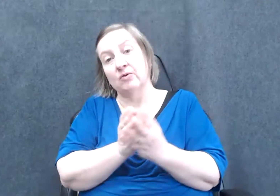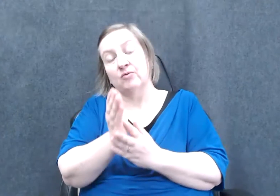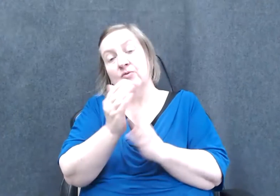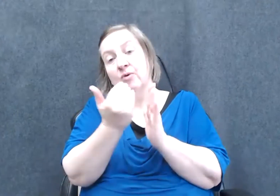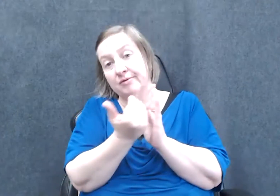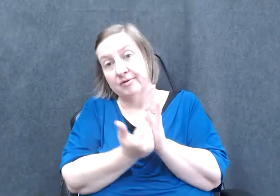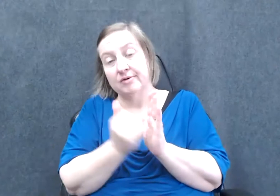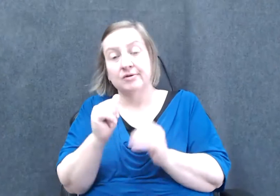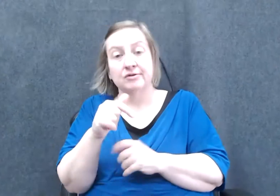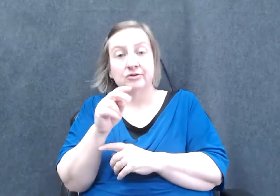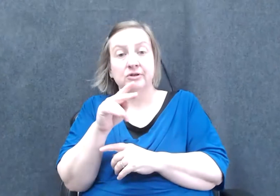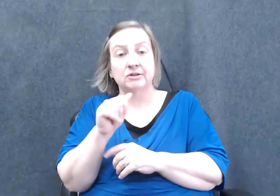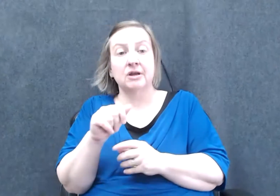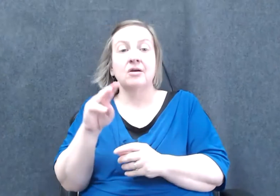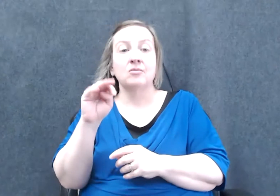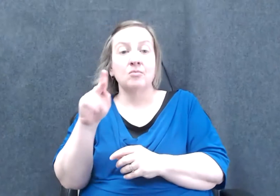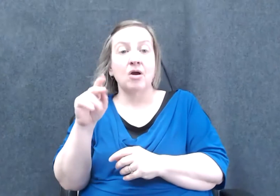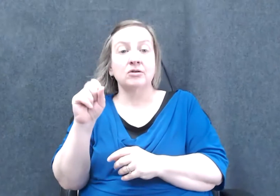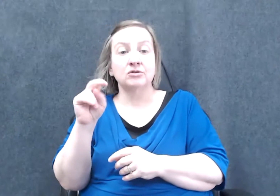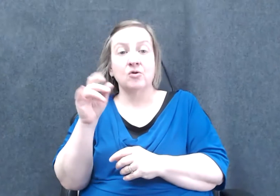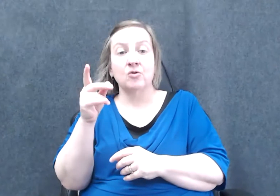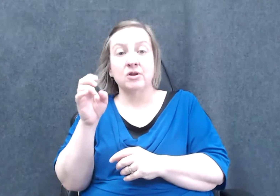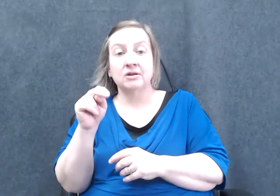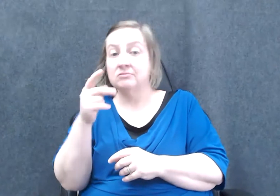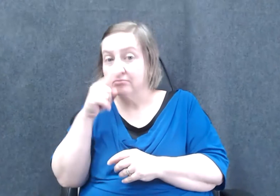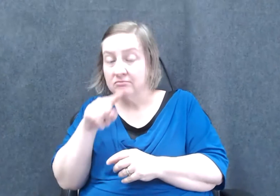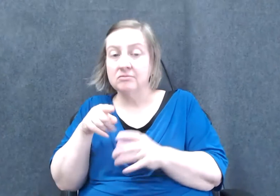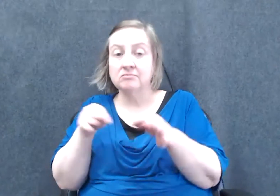ask Mark Snowden to offer our land acknowledgement today.